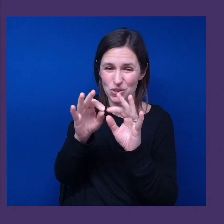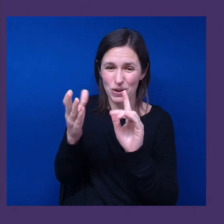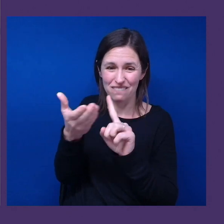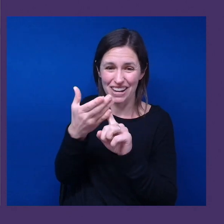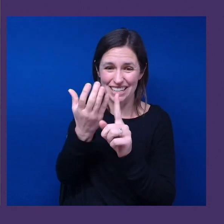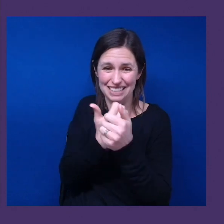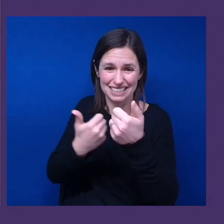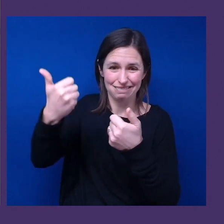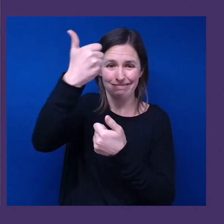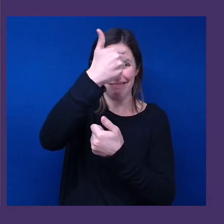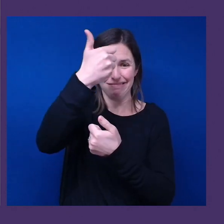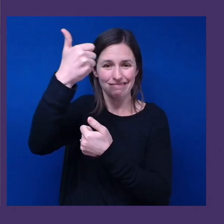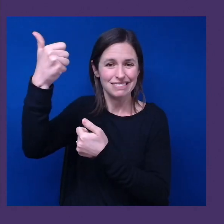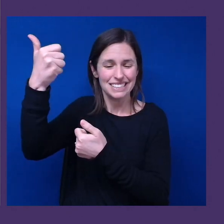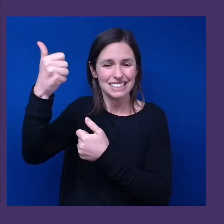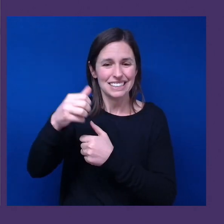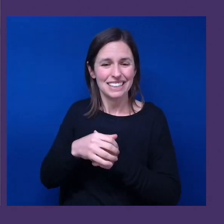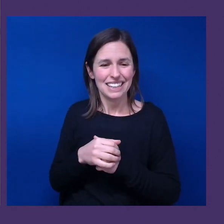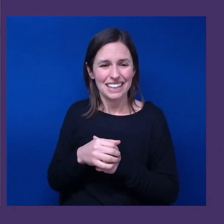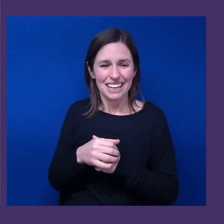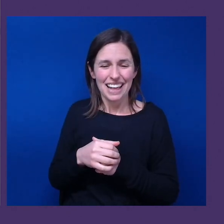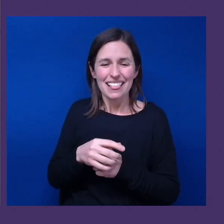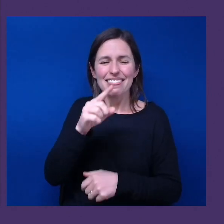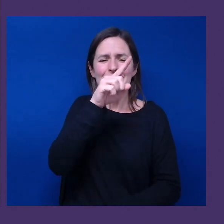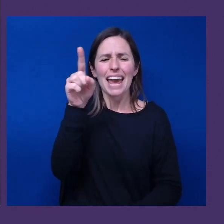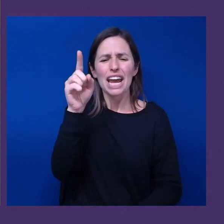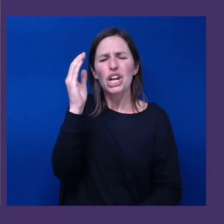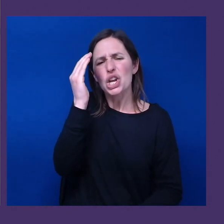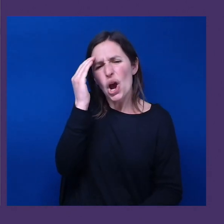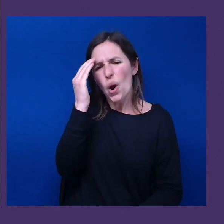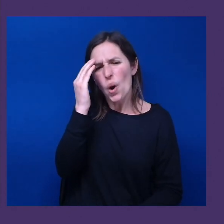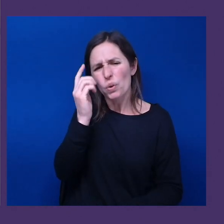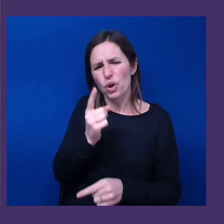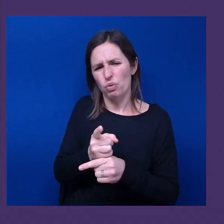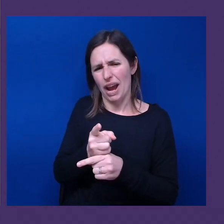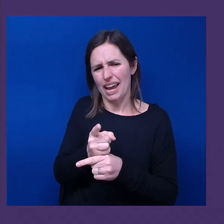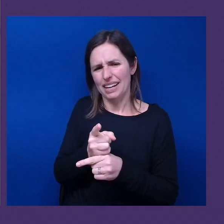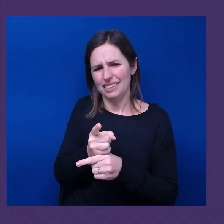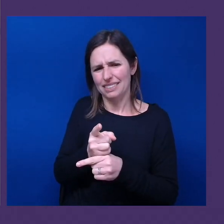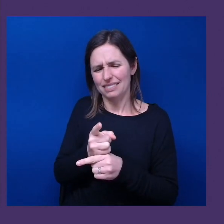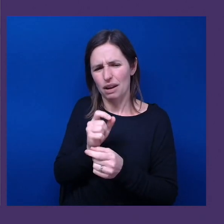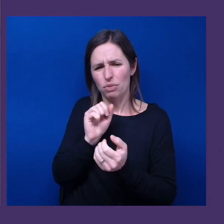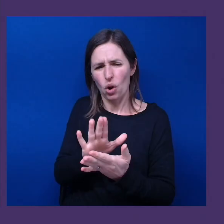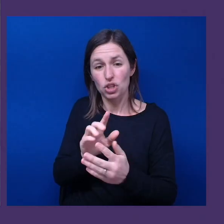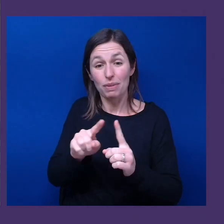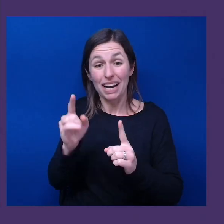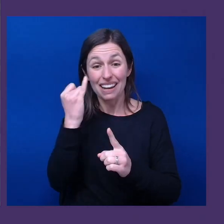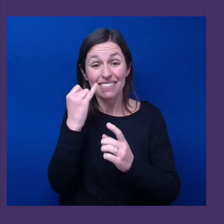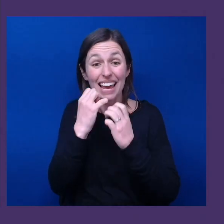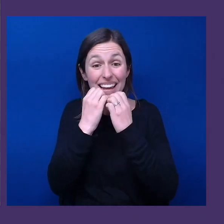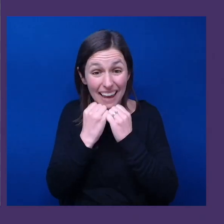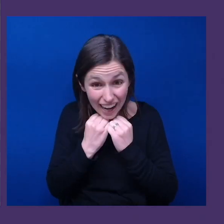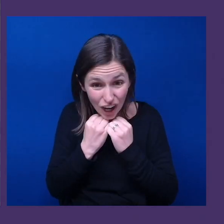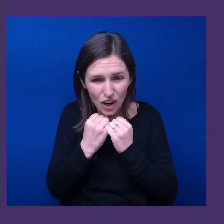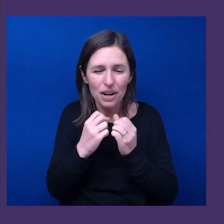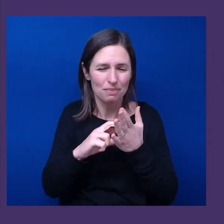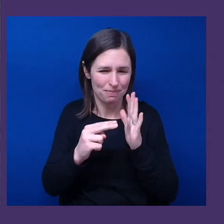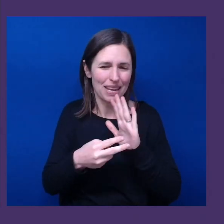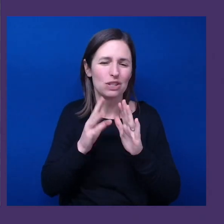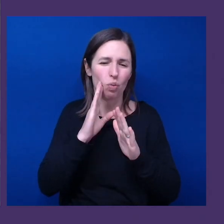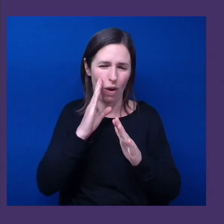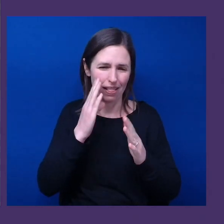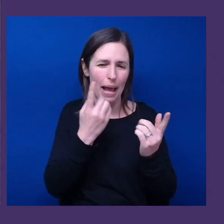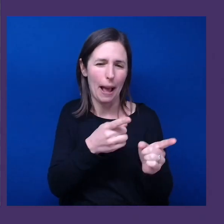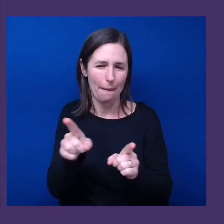people. I mean, they know it's the right thing, but when leadership cares, they tend to get it done. Talking about kind of lived experiences, and